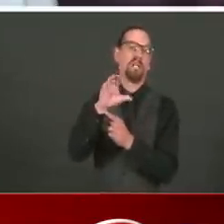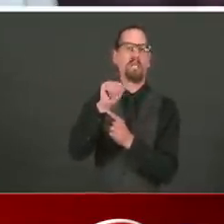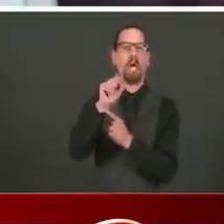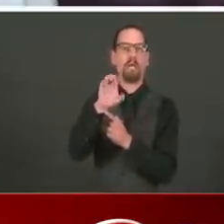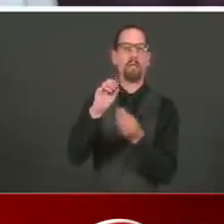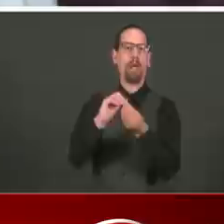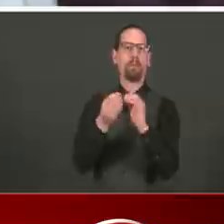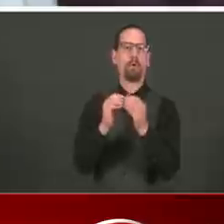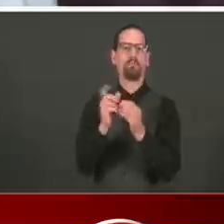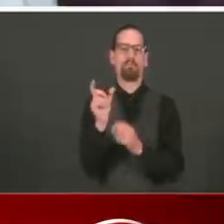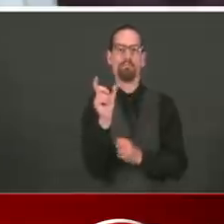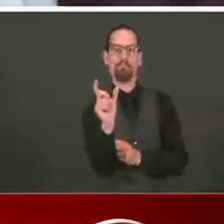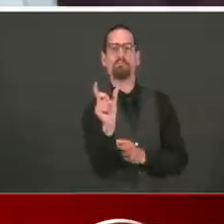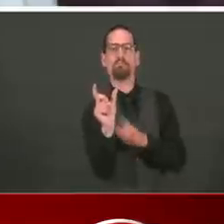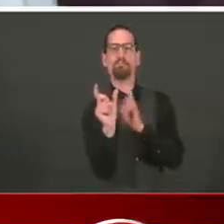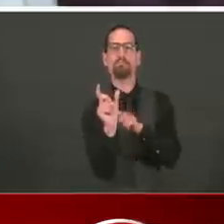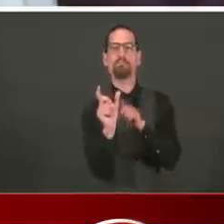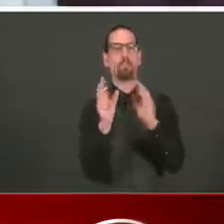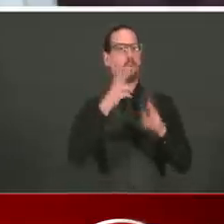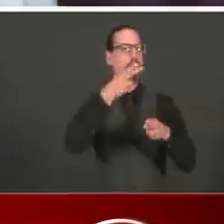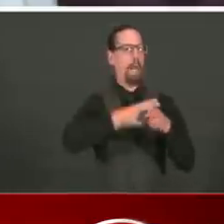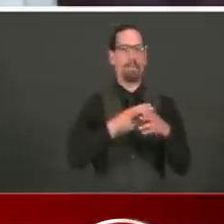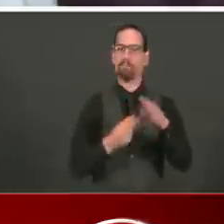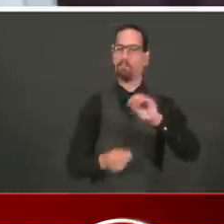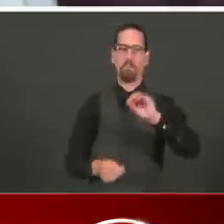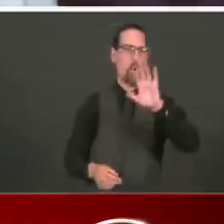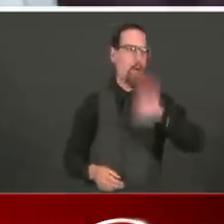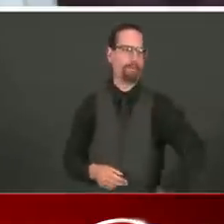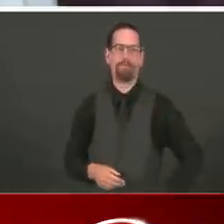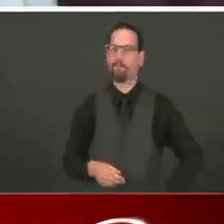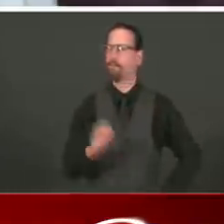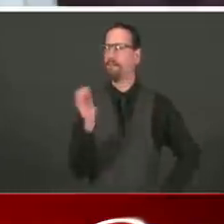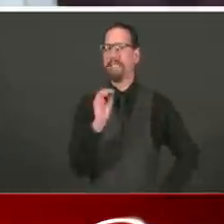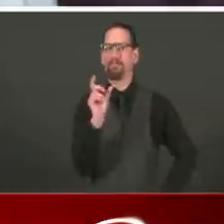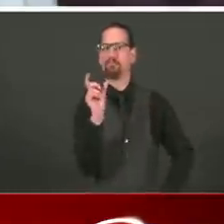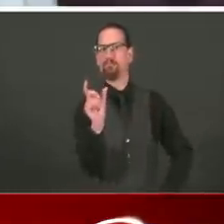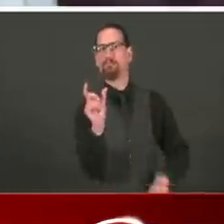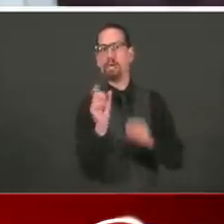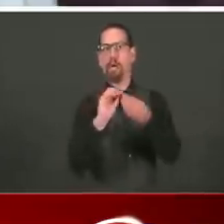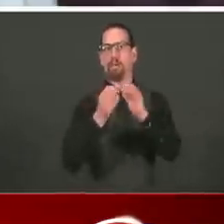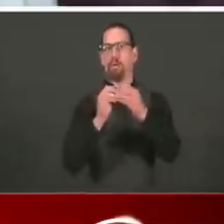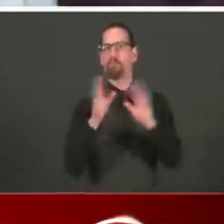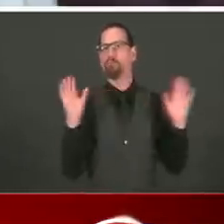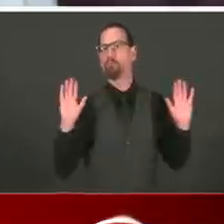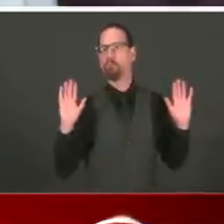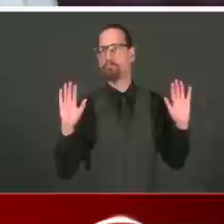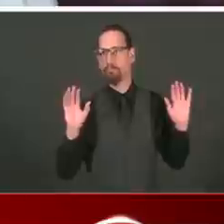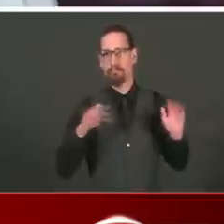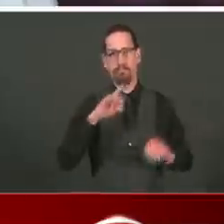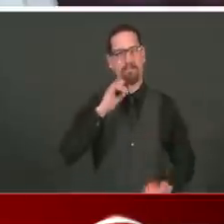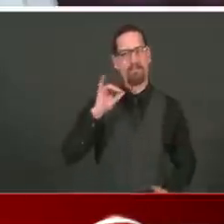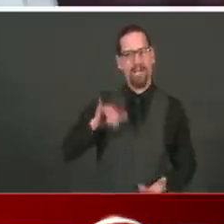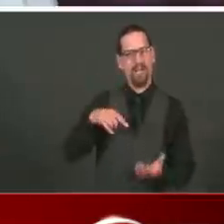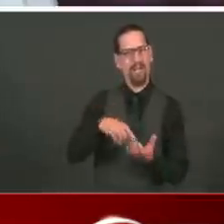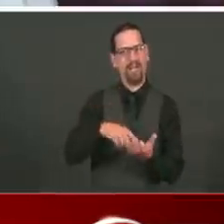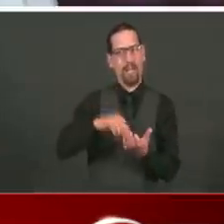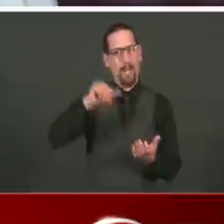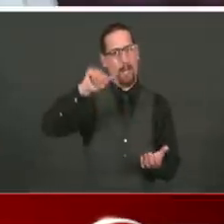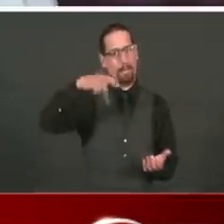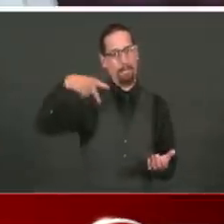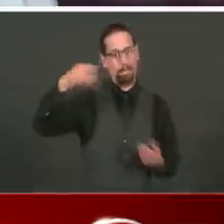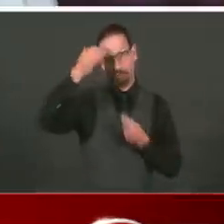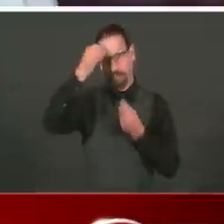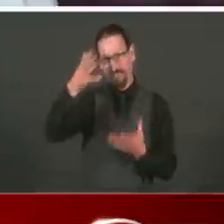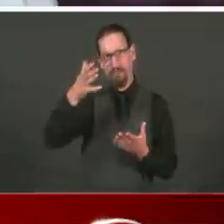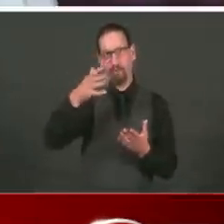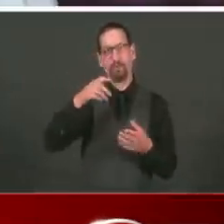And everything is deleted from your phone automatically in 20 days. So I know people feel uneasy about the privacy,